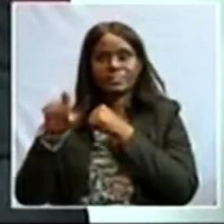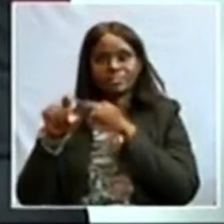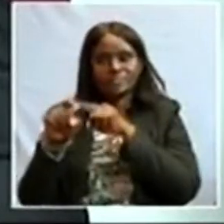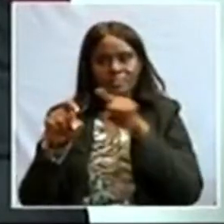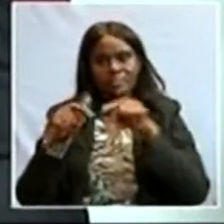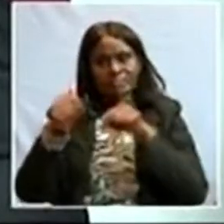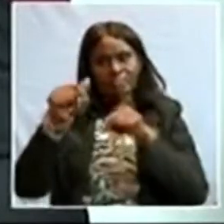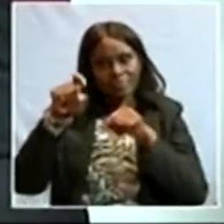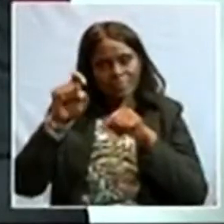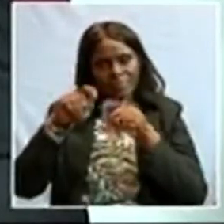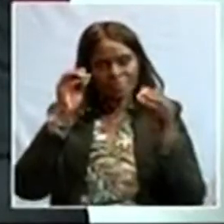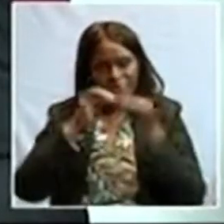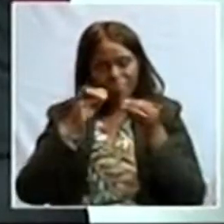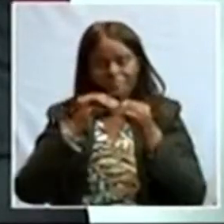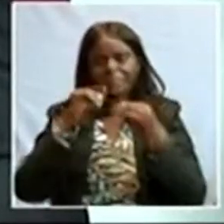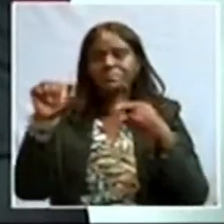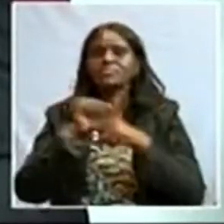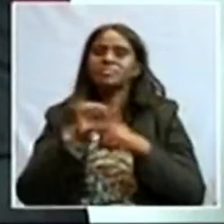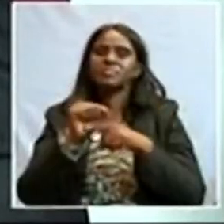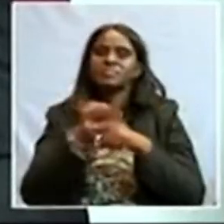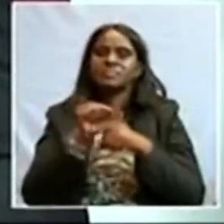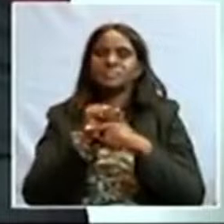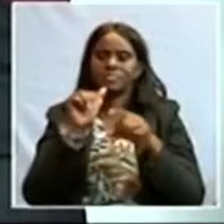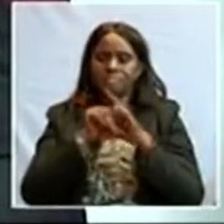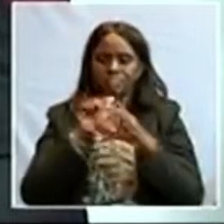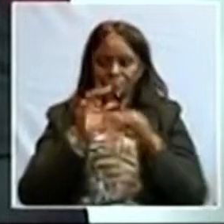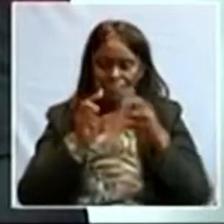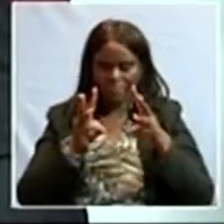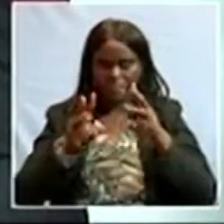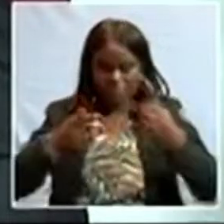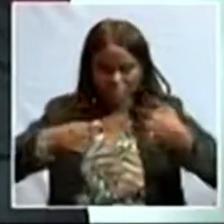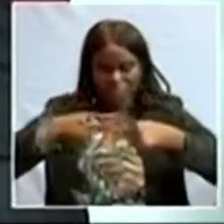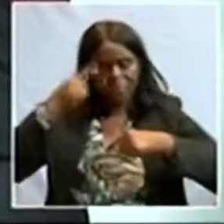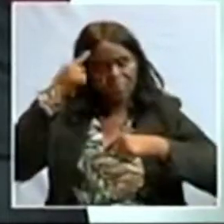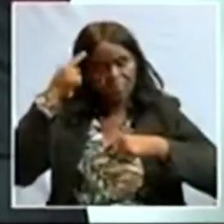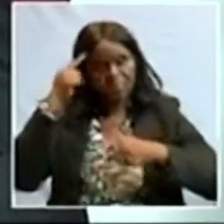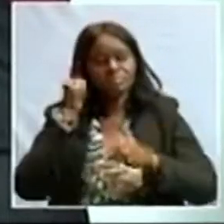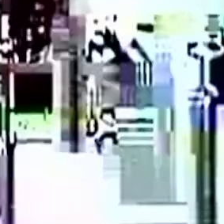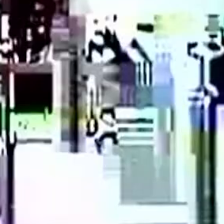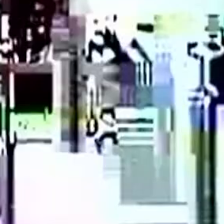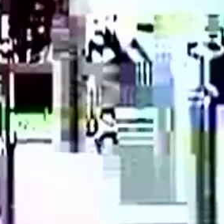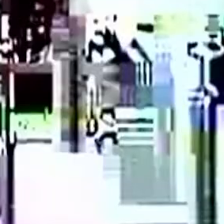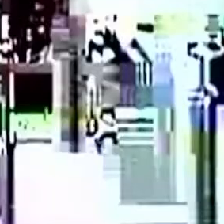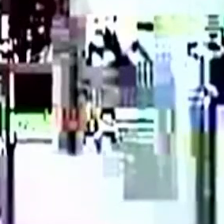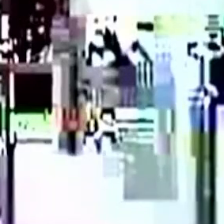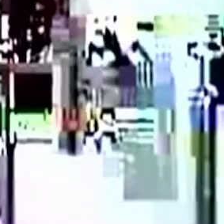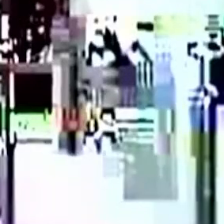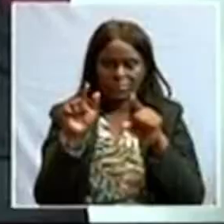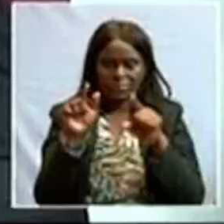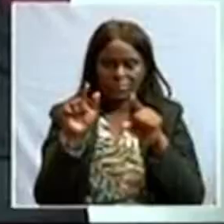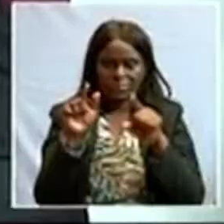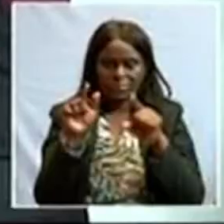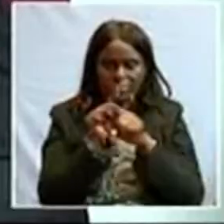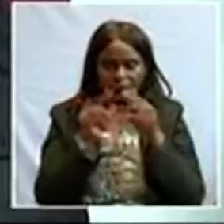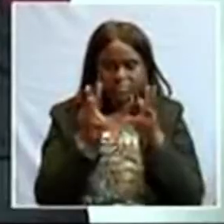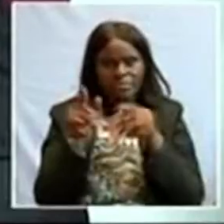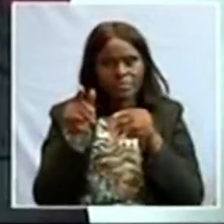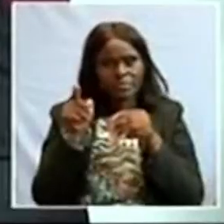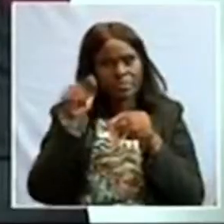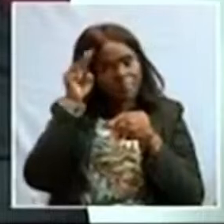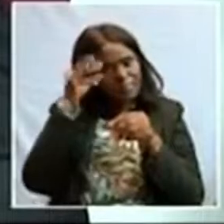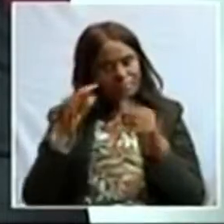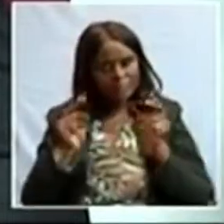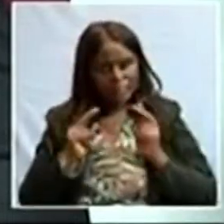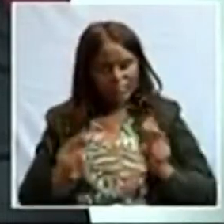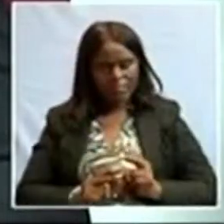they need more orientation on the way the local government operates and the way the Ministry of